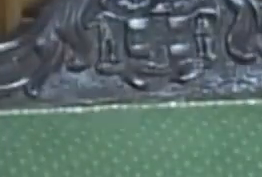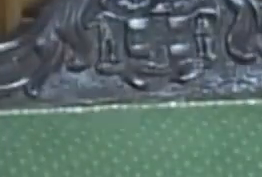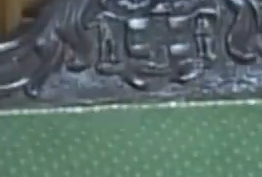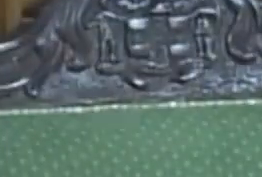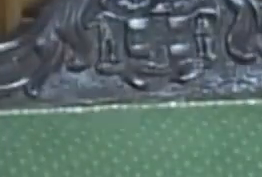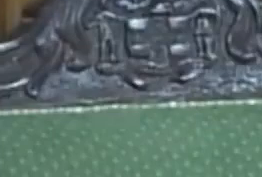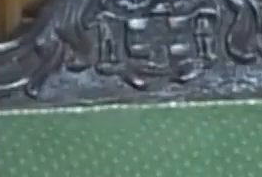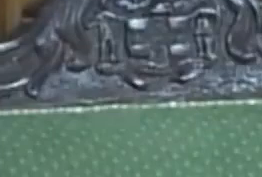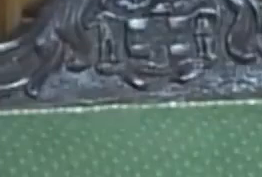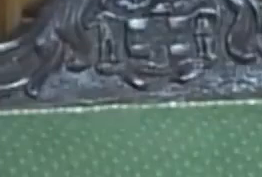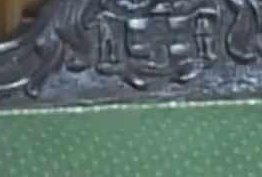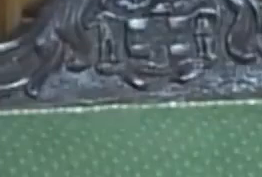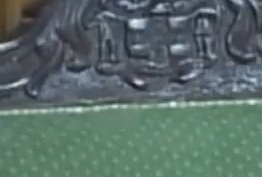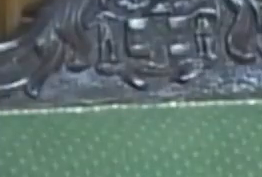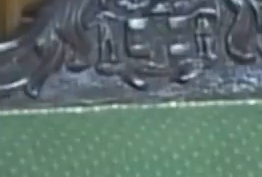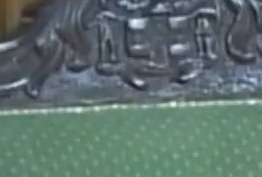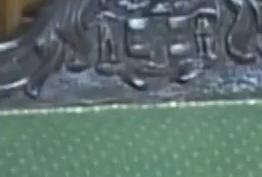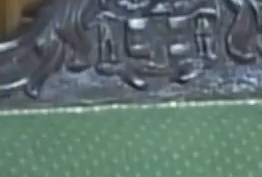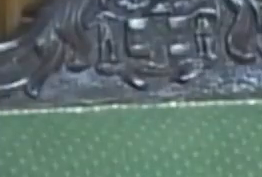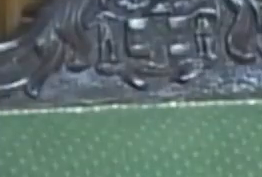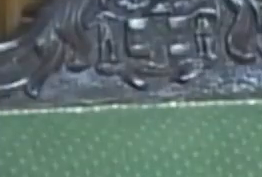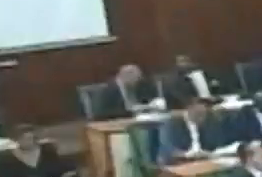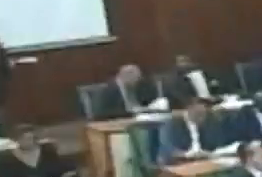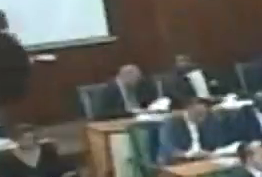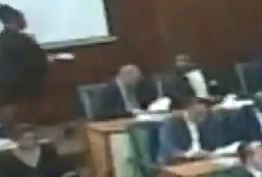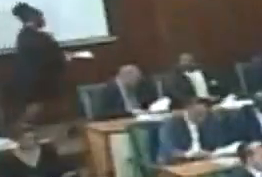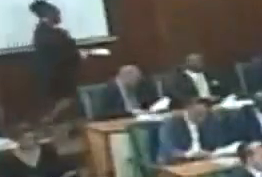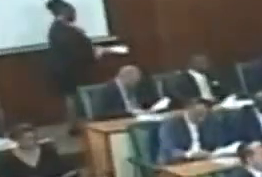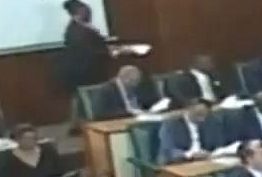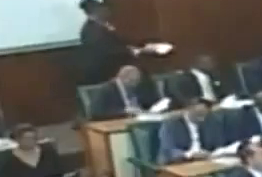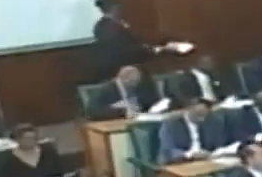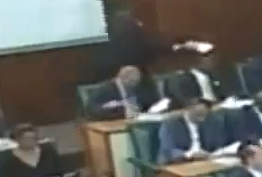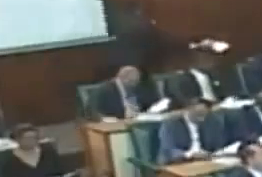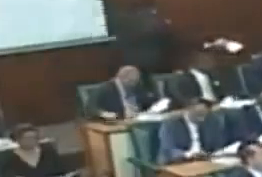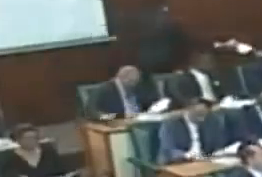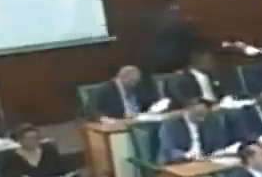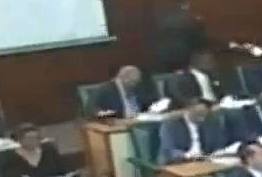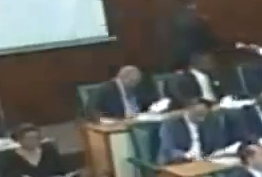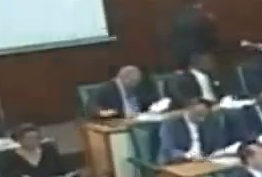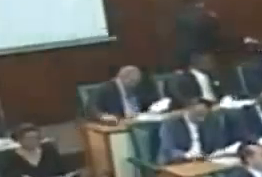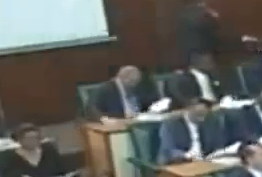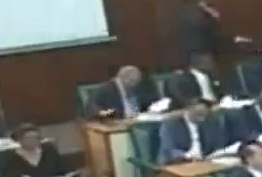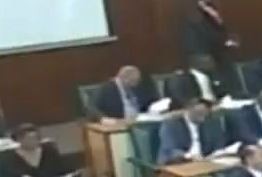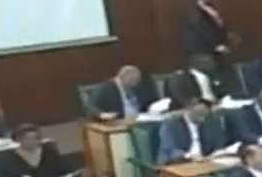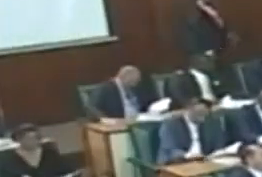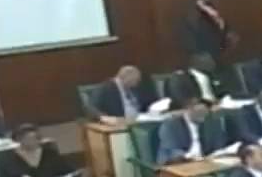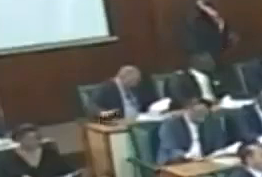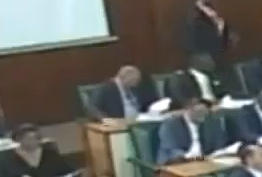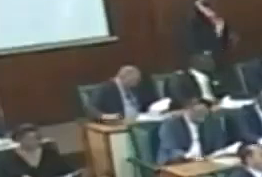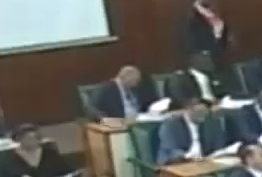Substantial progress has been made towards a safer and a more secure Jamaica.